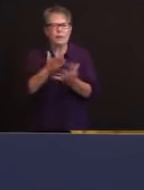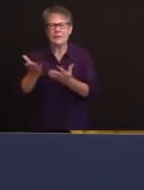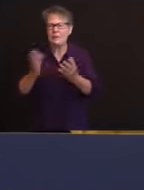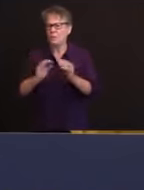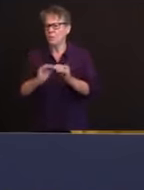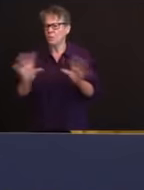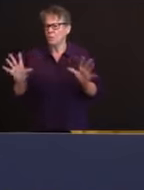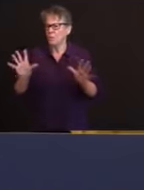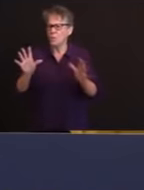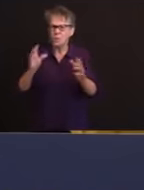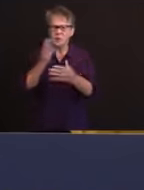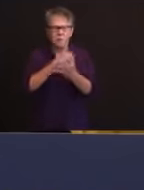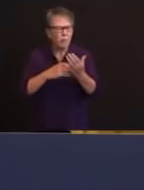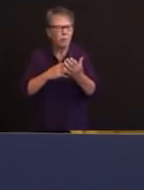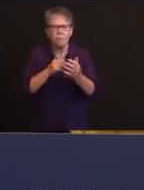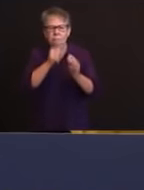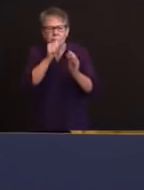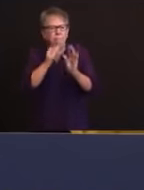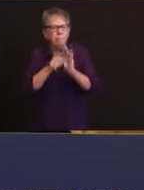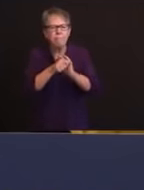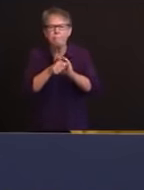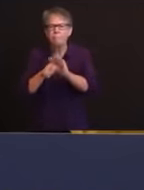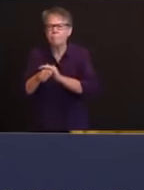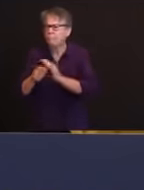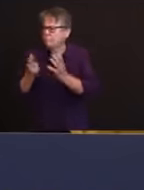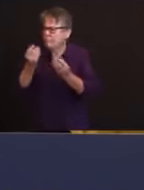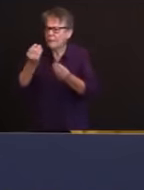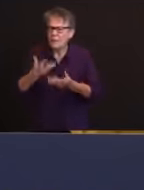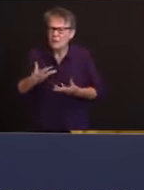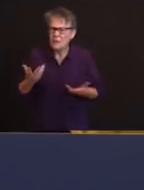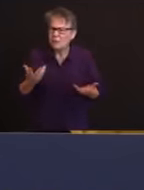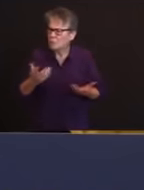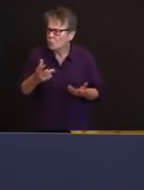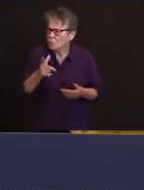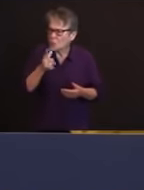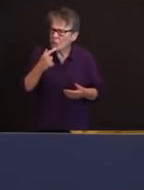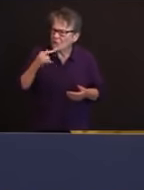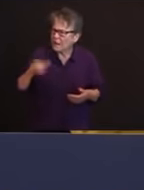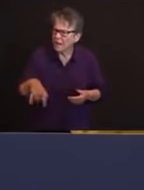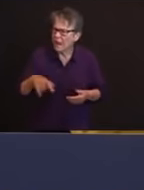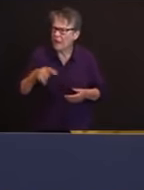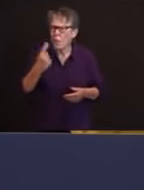this decision? Who said that? Assemblyman Bramnick.